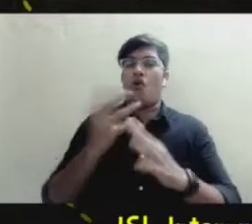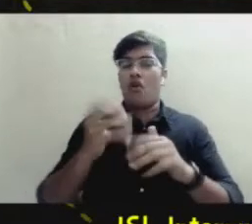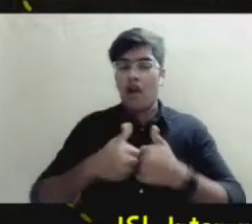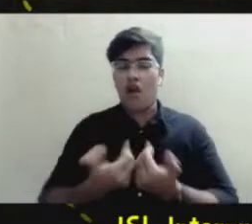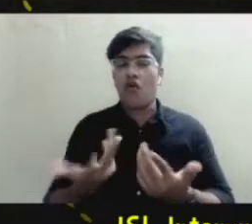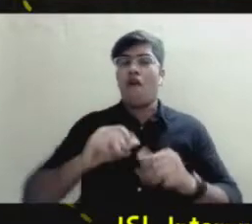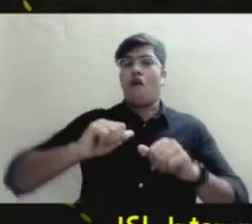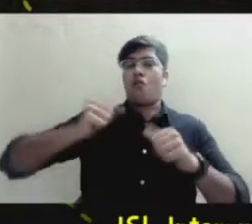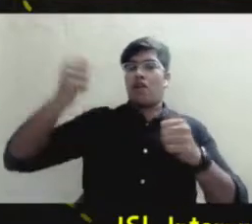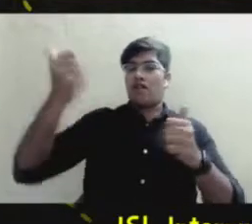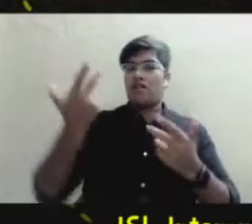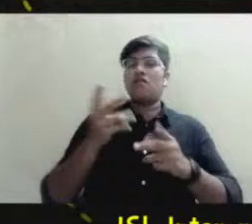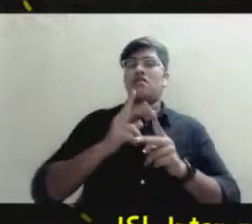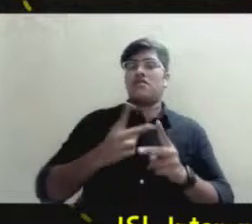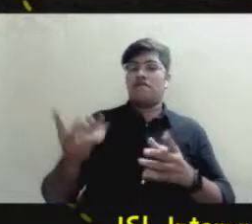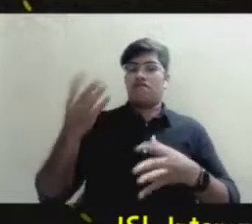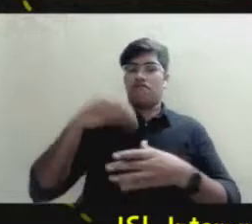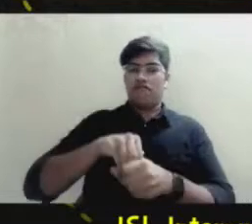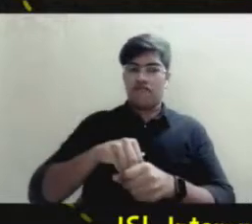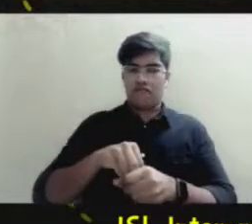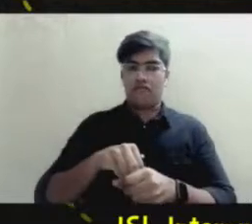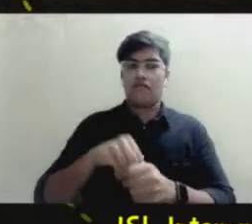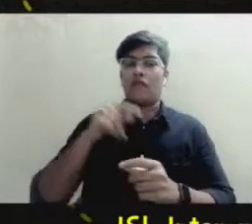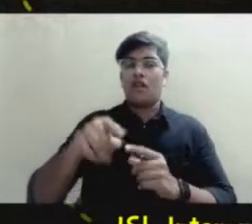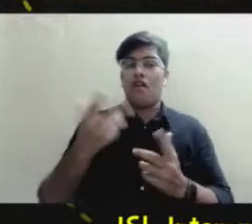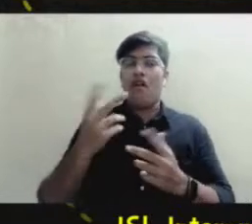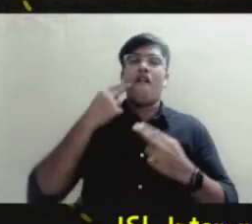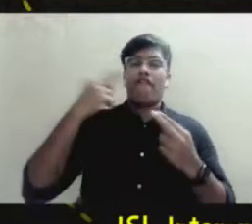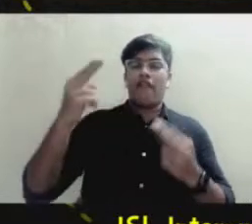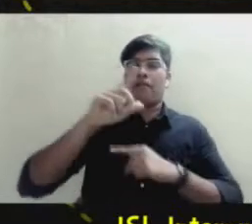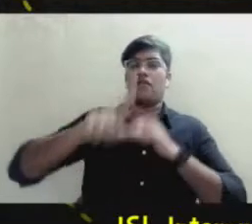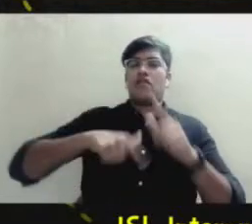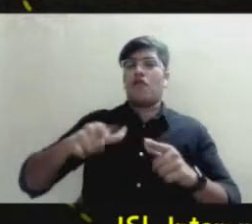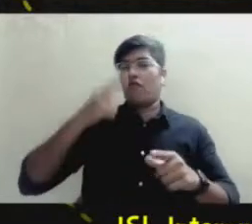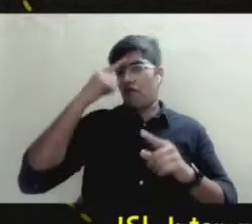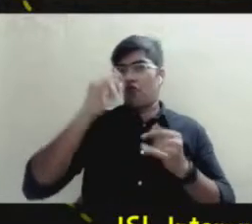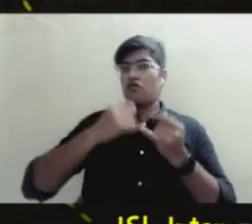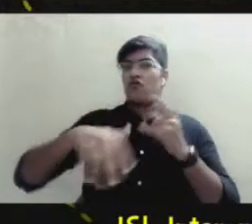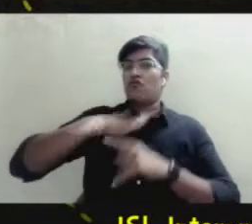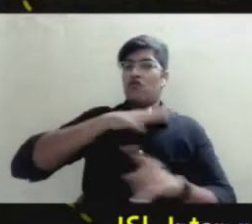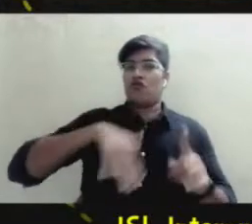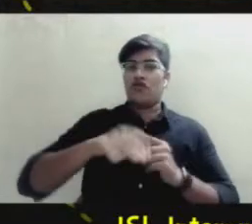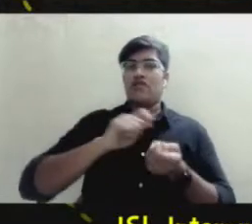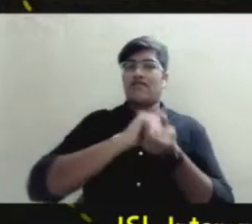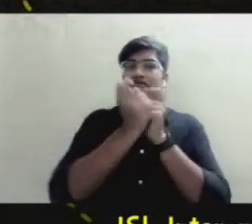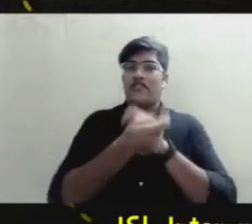a sense. So a kind of popular language of social change and women came from it.